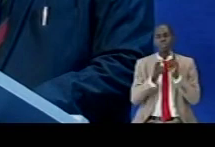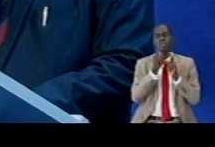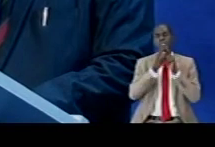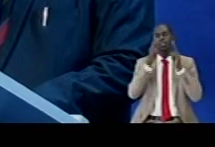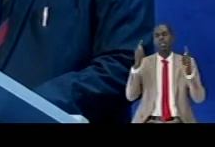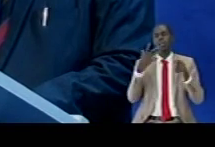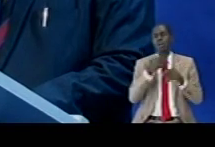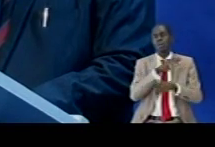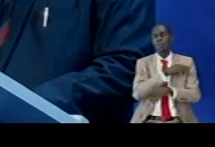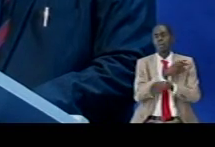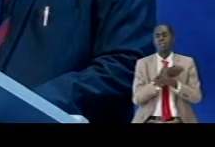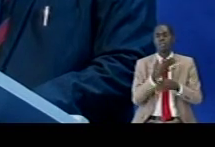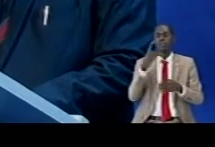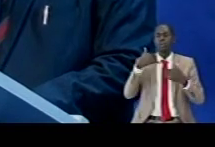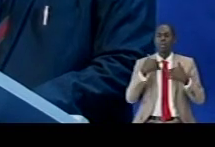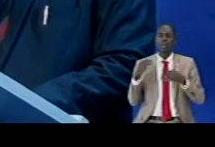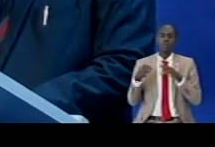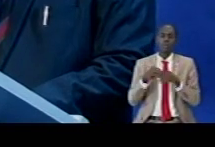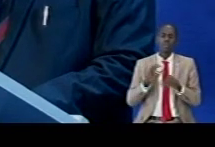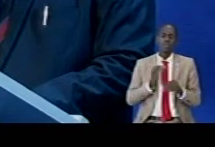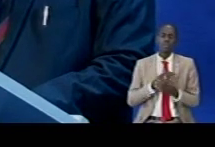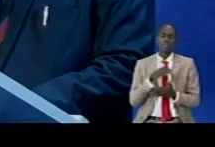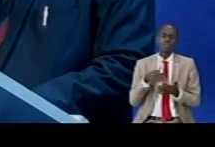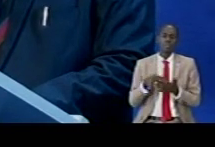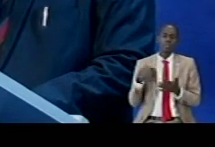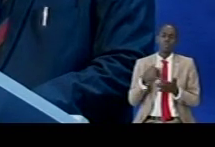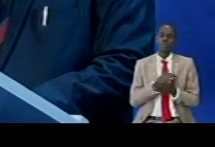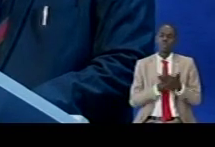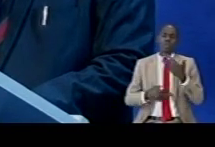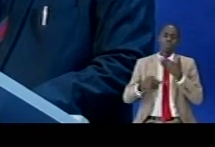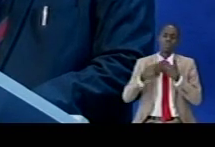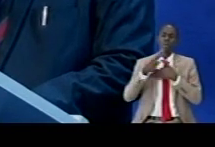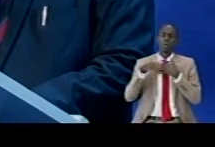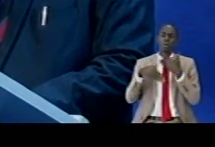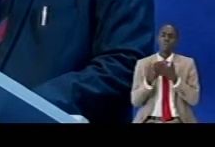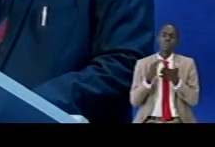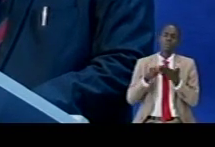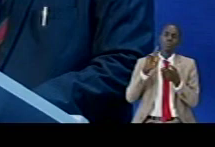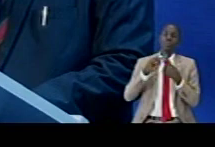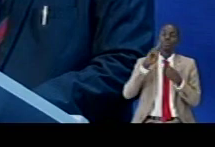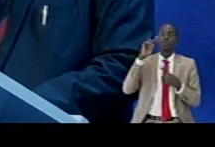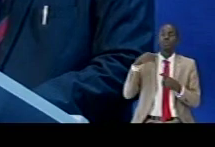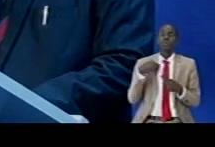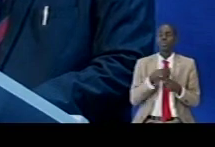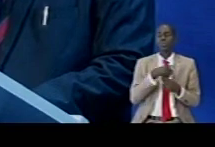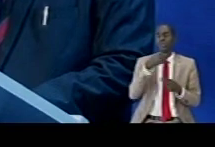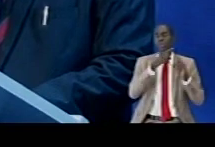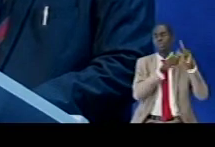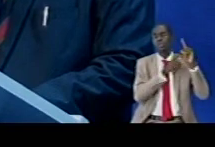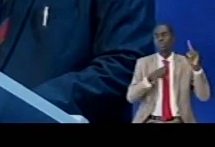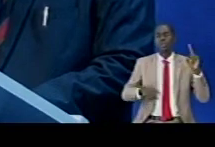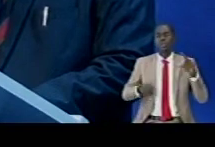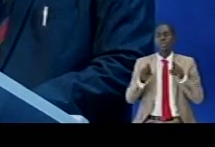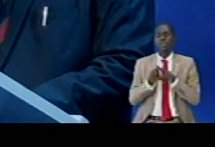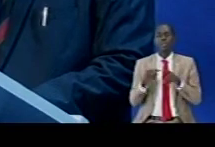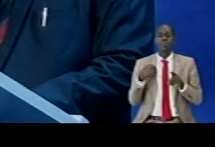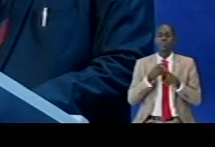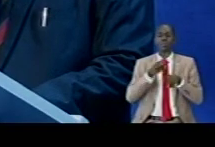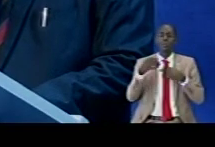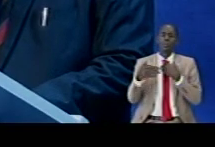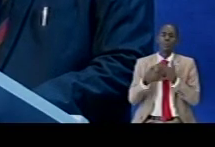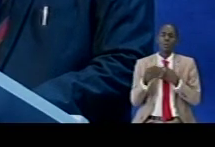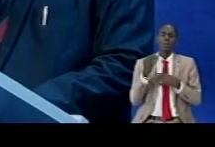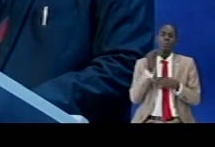done in our midst. We return all the glory to you. And we're saying, Lord, that as we go back home to rest